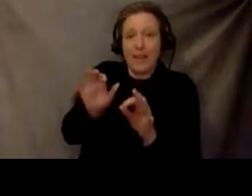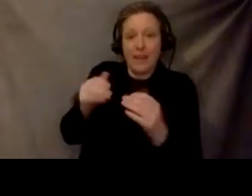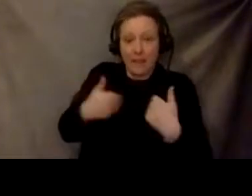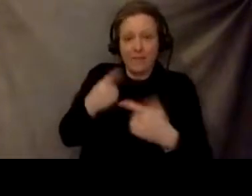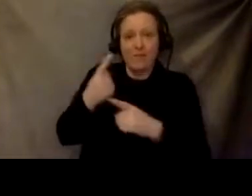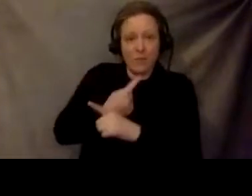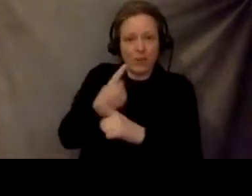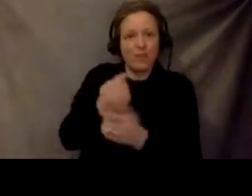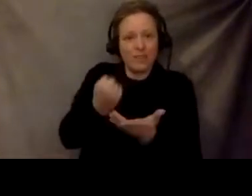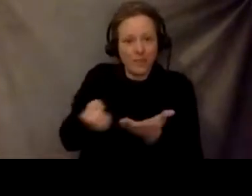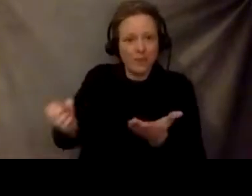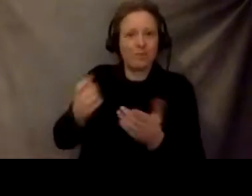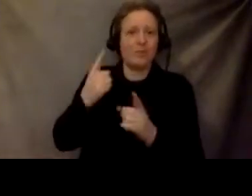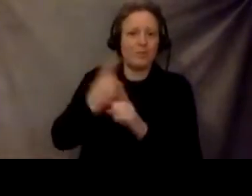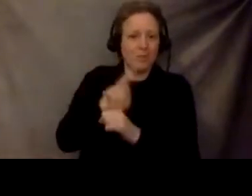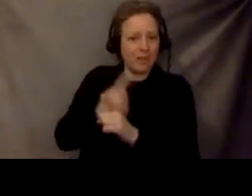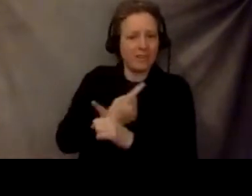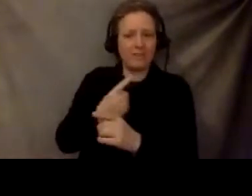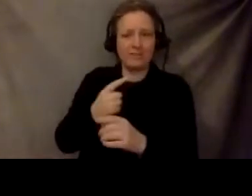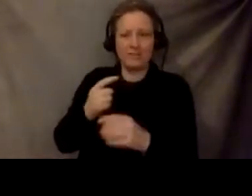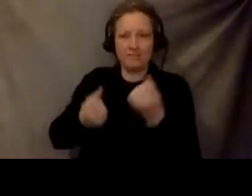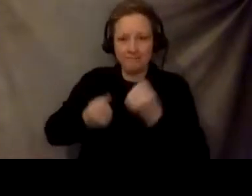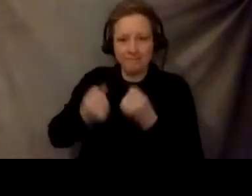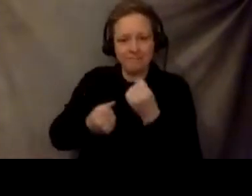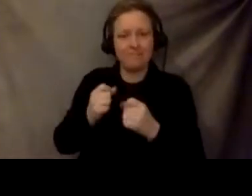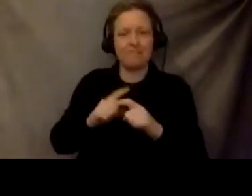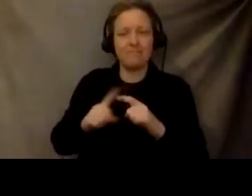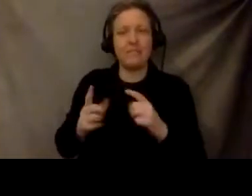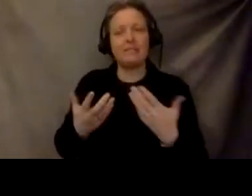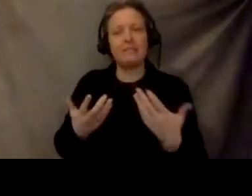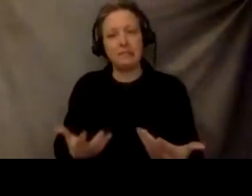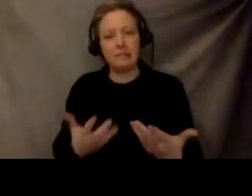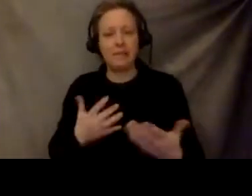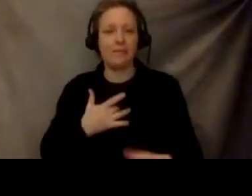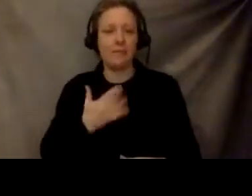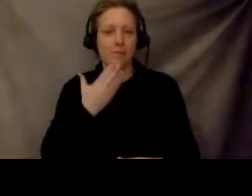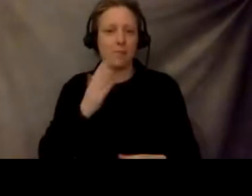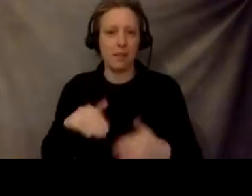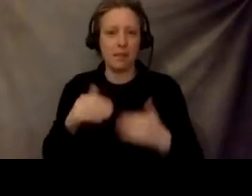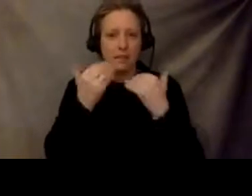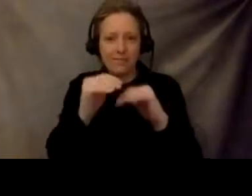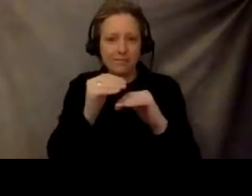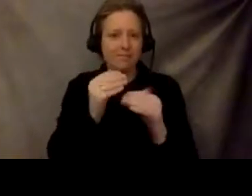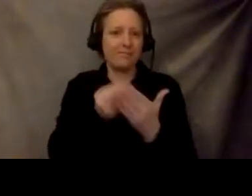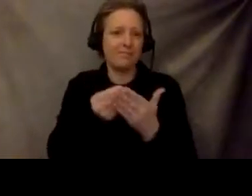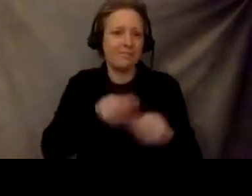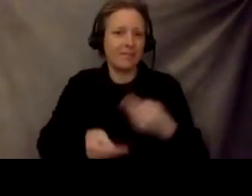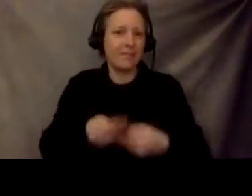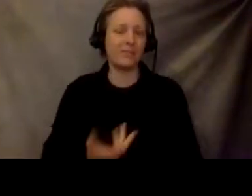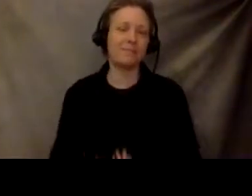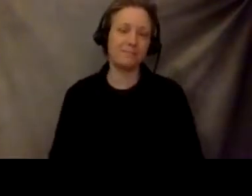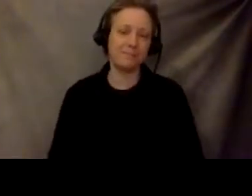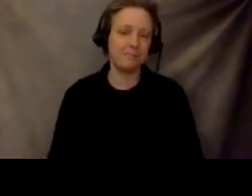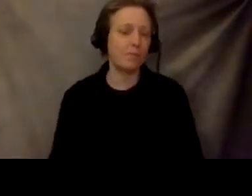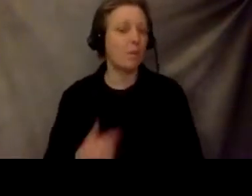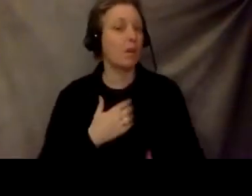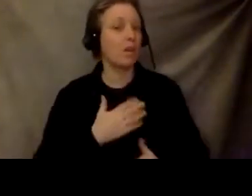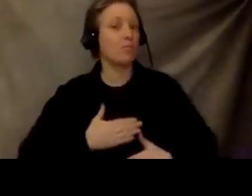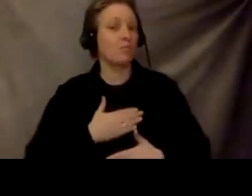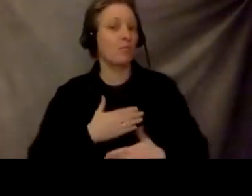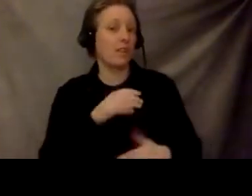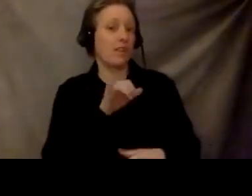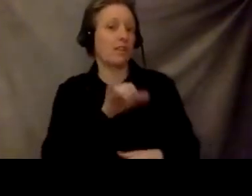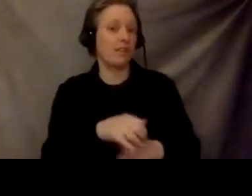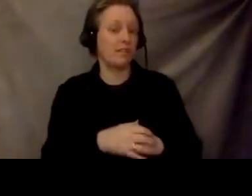yeah, bless you for doing what you're doing. Well, I appreciate that. But I will say we are working really well